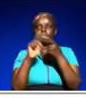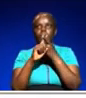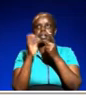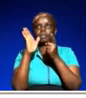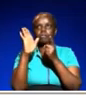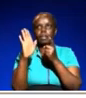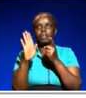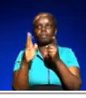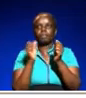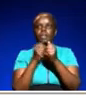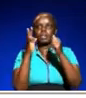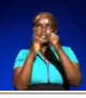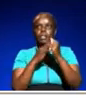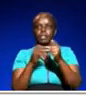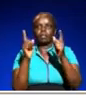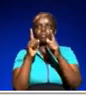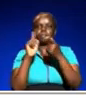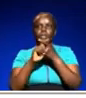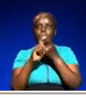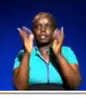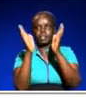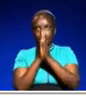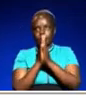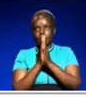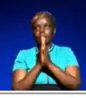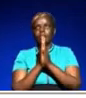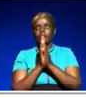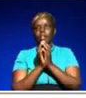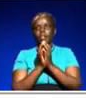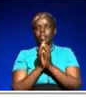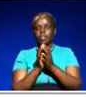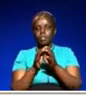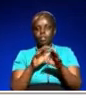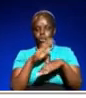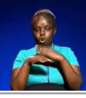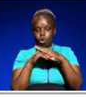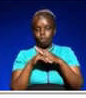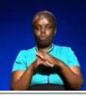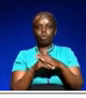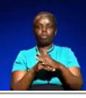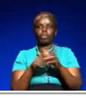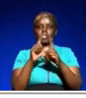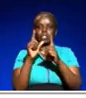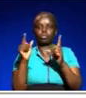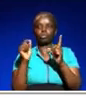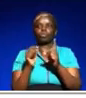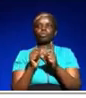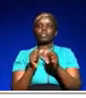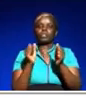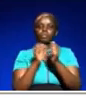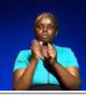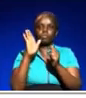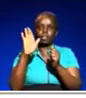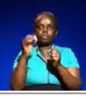plus 8 plus 10. If you take that sum, the total is 58. Then